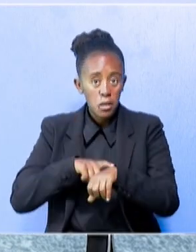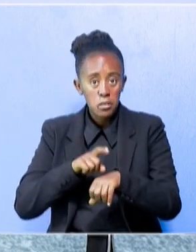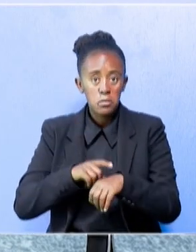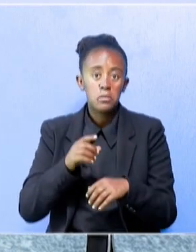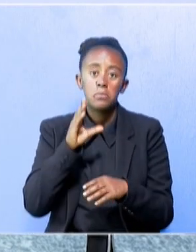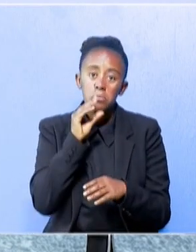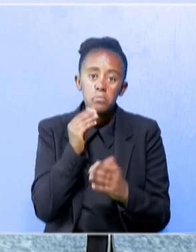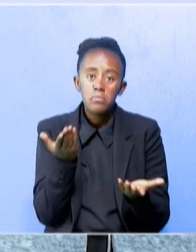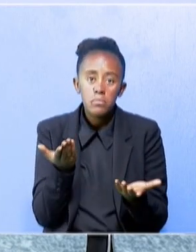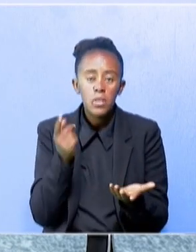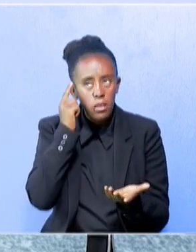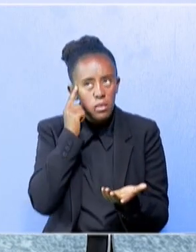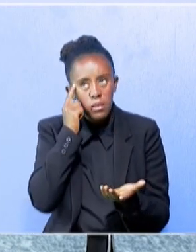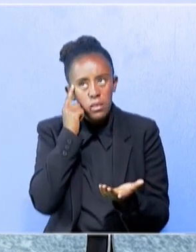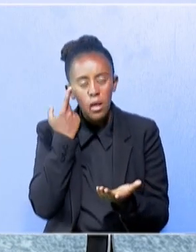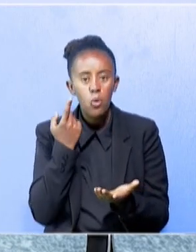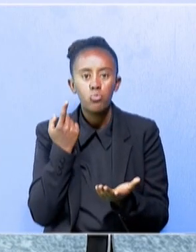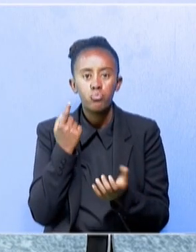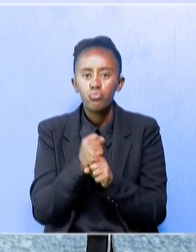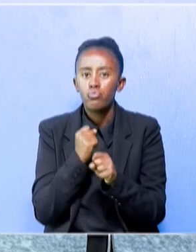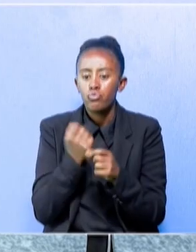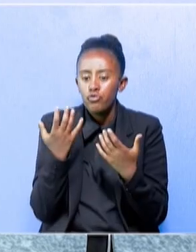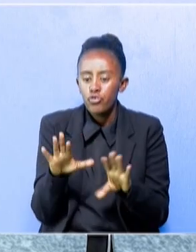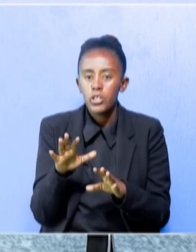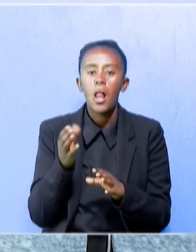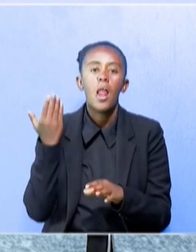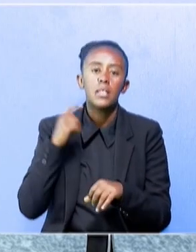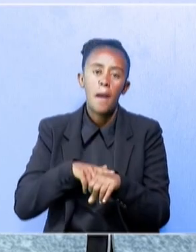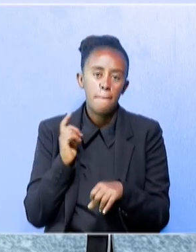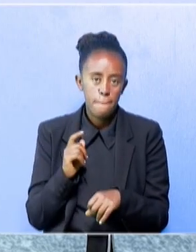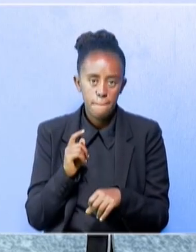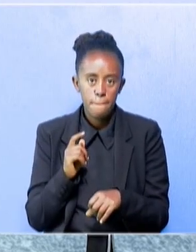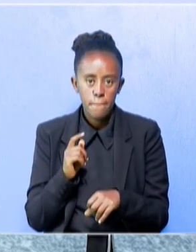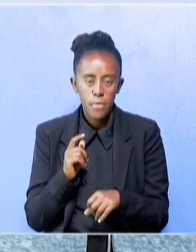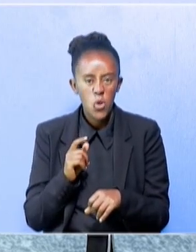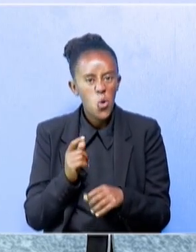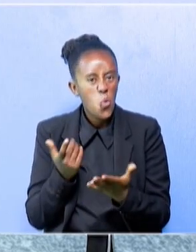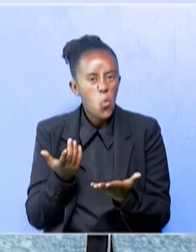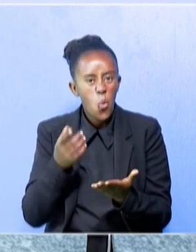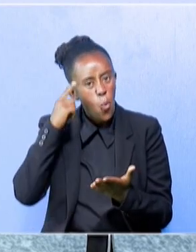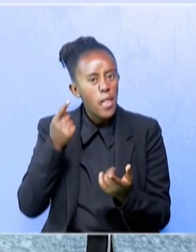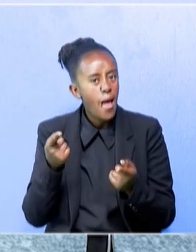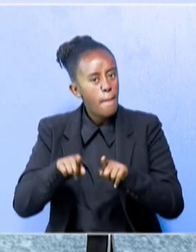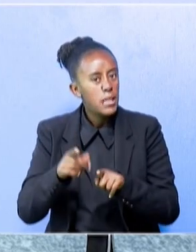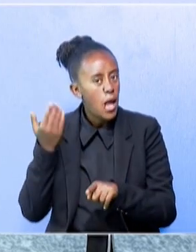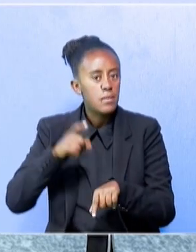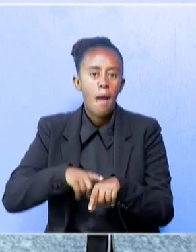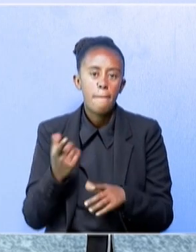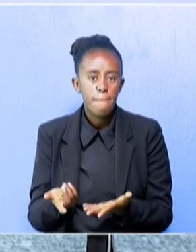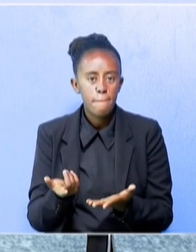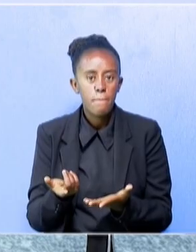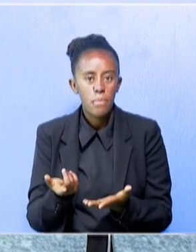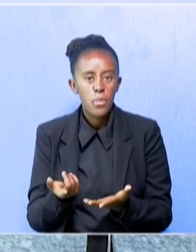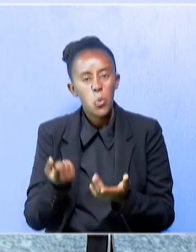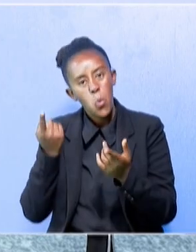simply think about what you did last time. What happened last time? What he